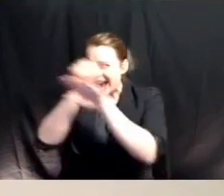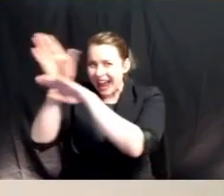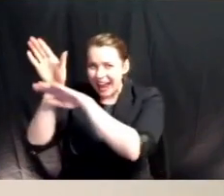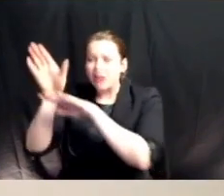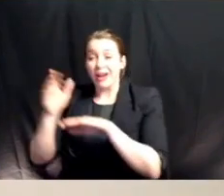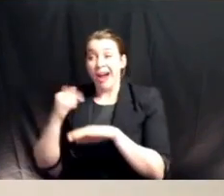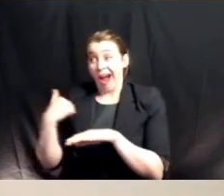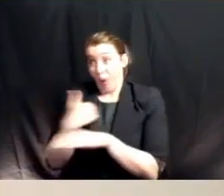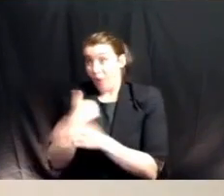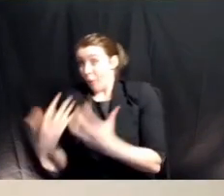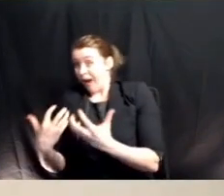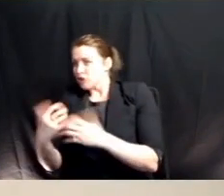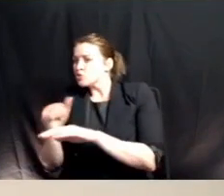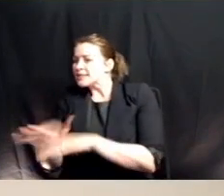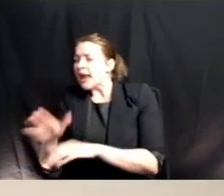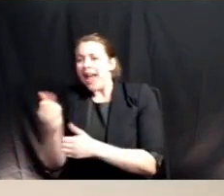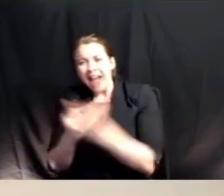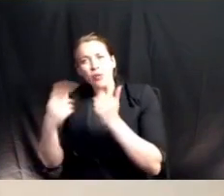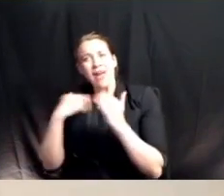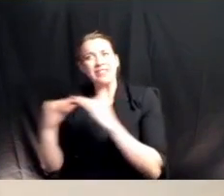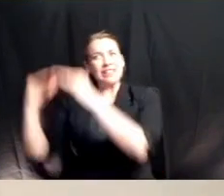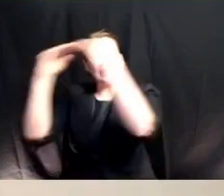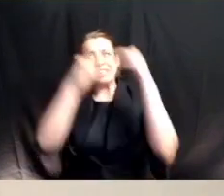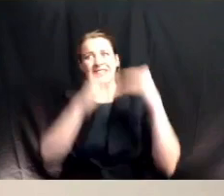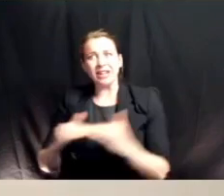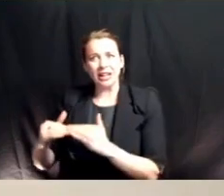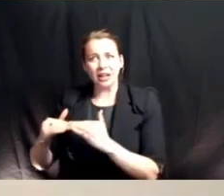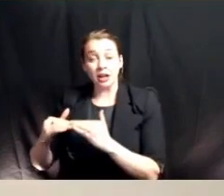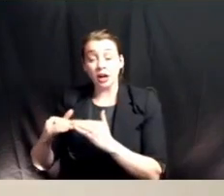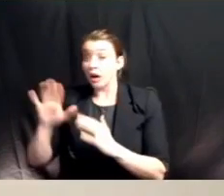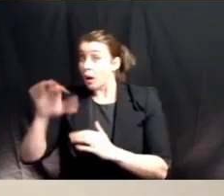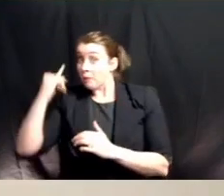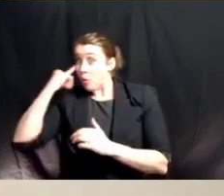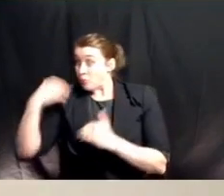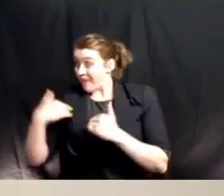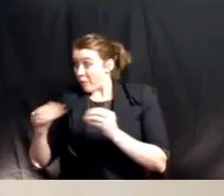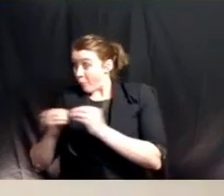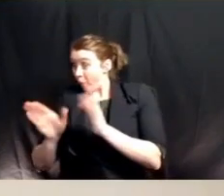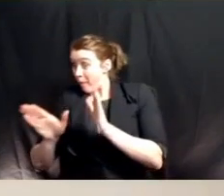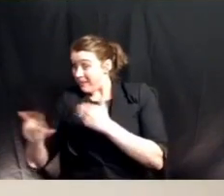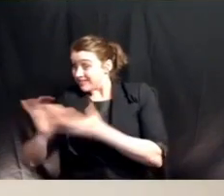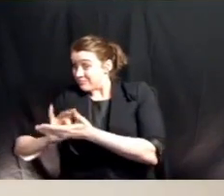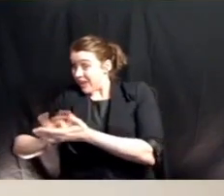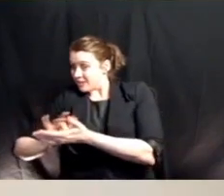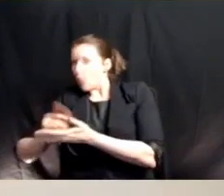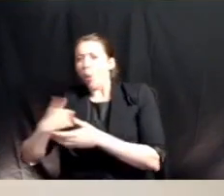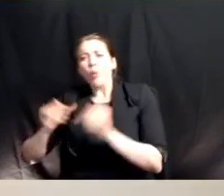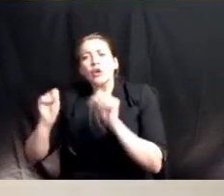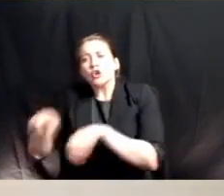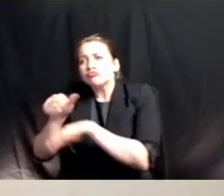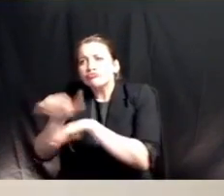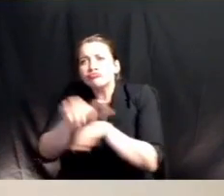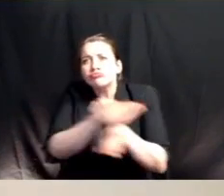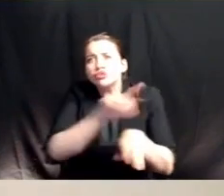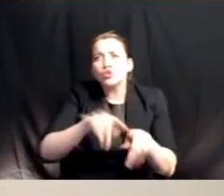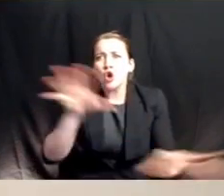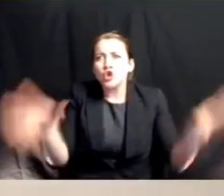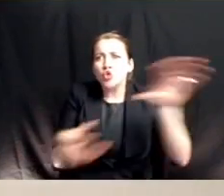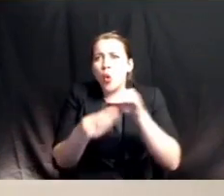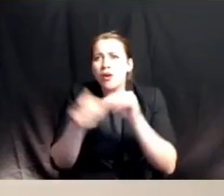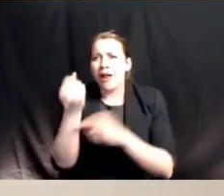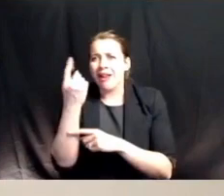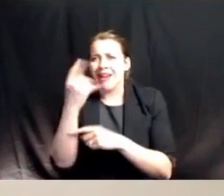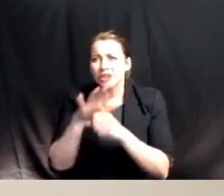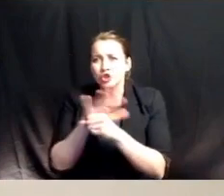through all the regions. If there were more, it would have been able to go into each of the 11 regions. We are expecting